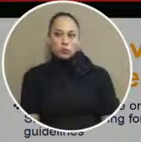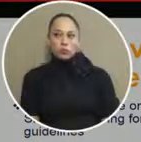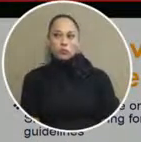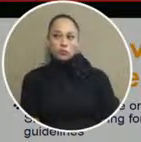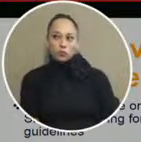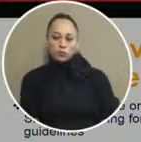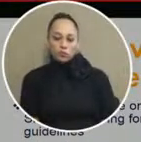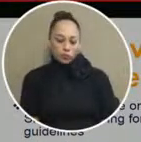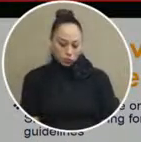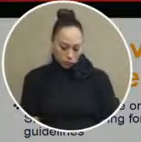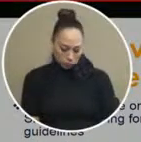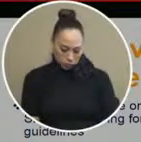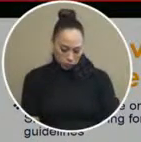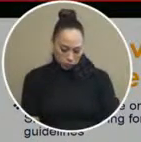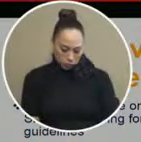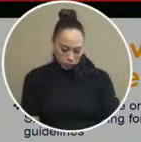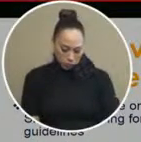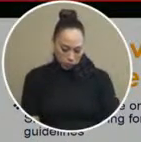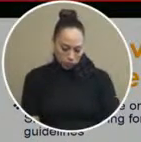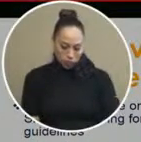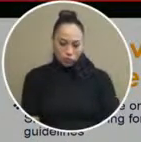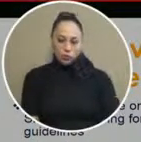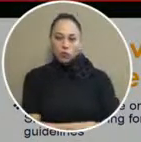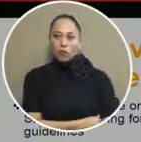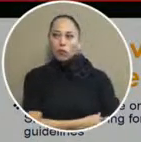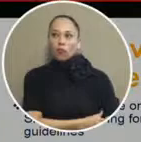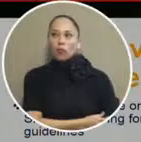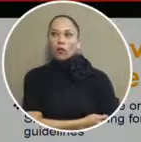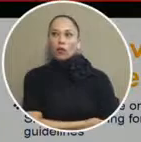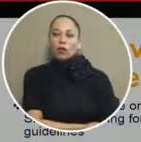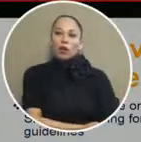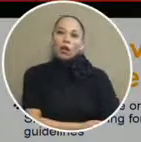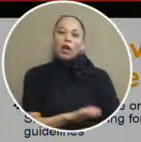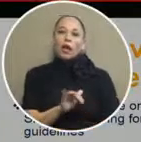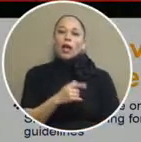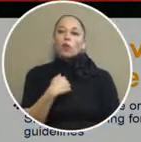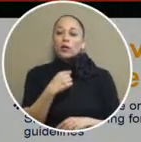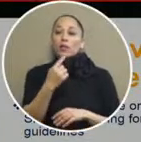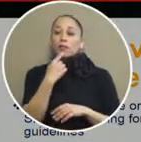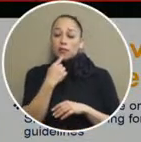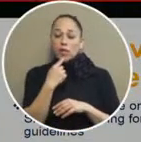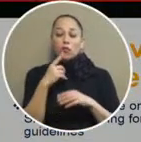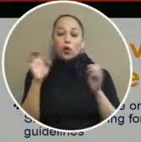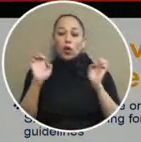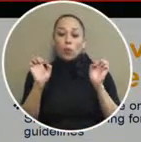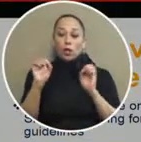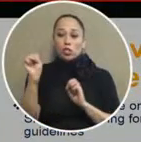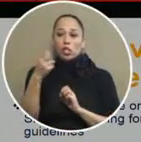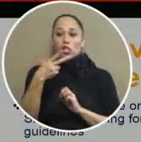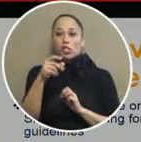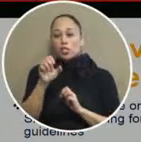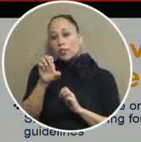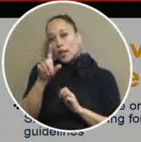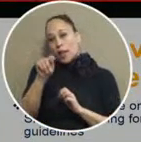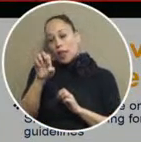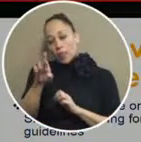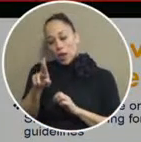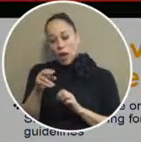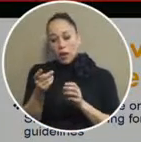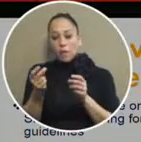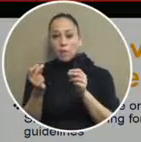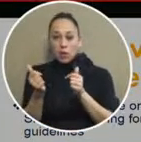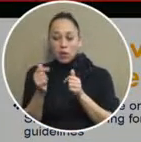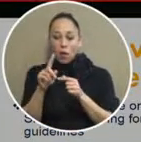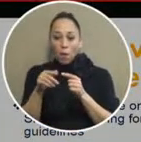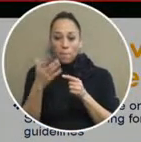There we go. Thank you. So as I mentioned, we stood up an alternate emergency shelter in the immediate